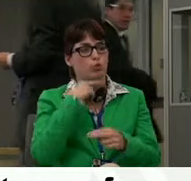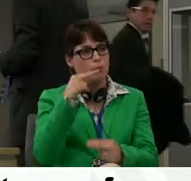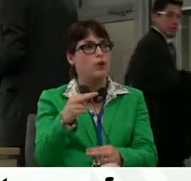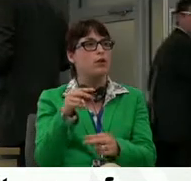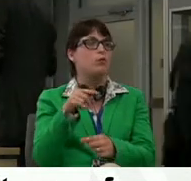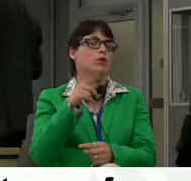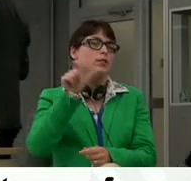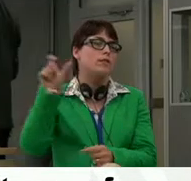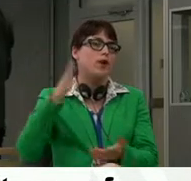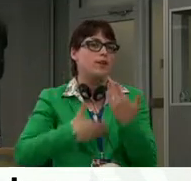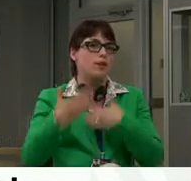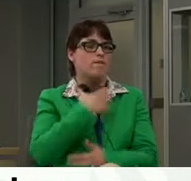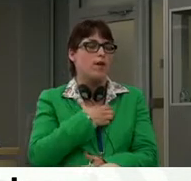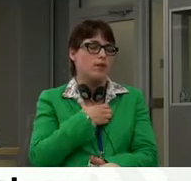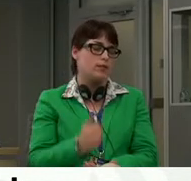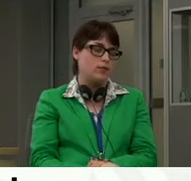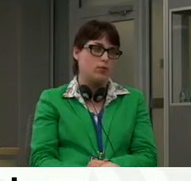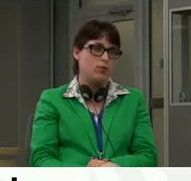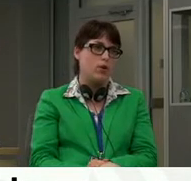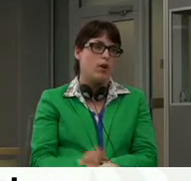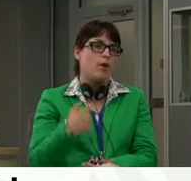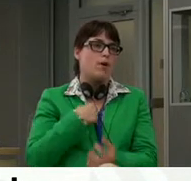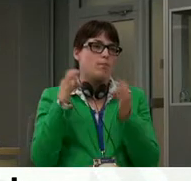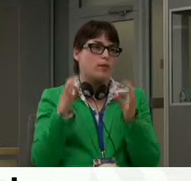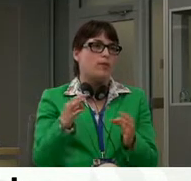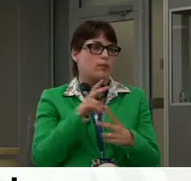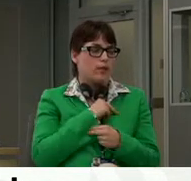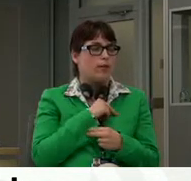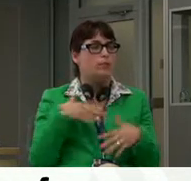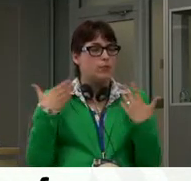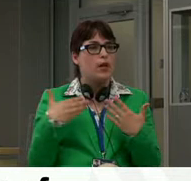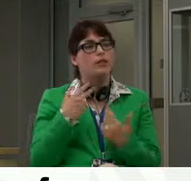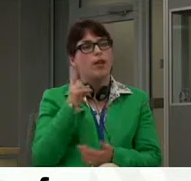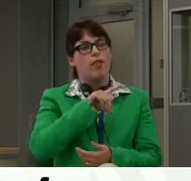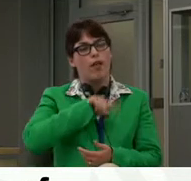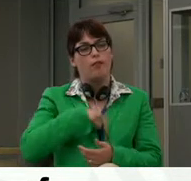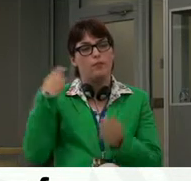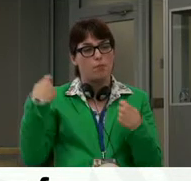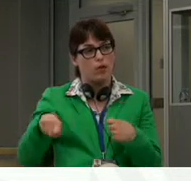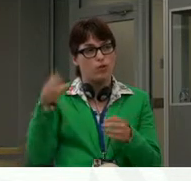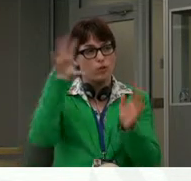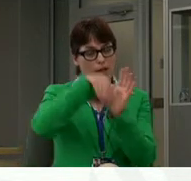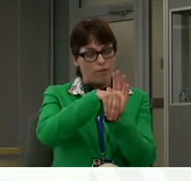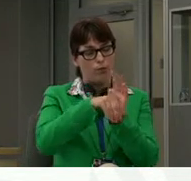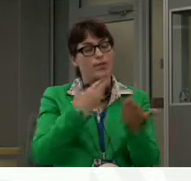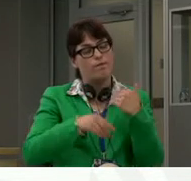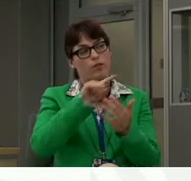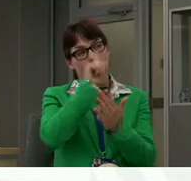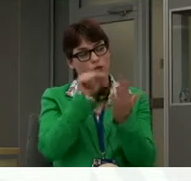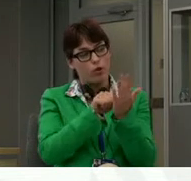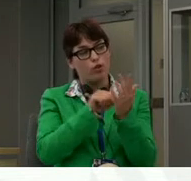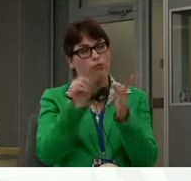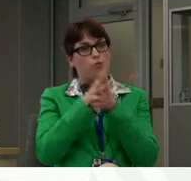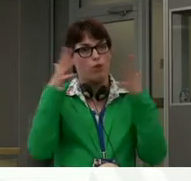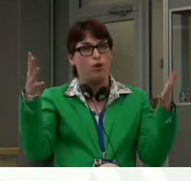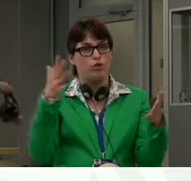has focused in particular on the needs of persons with disabilities. I'm really happy that during our presidency,